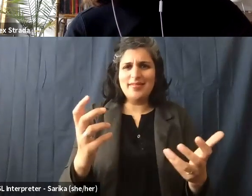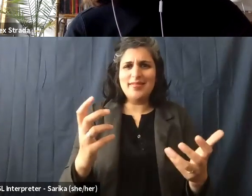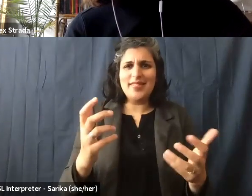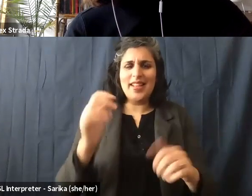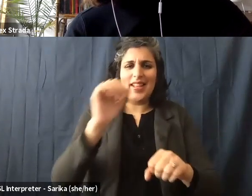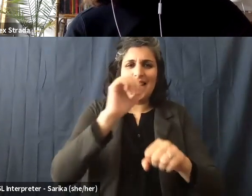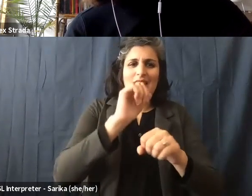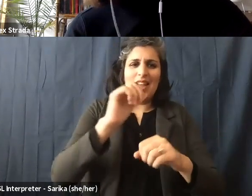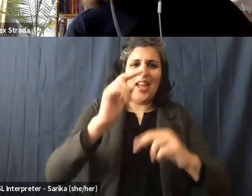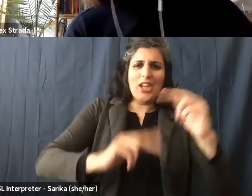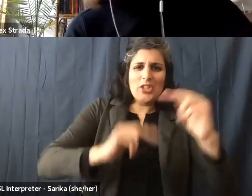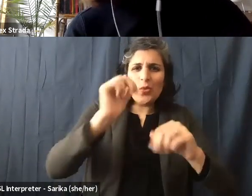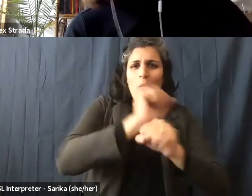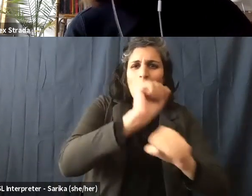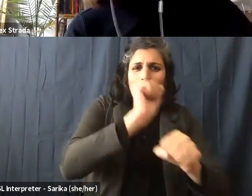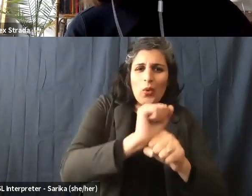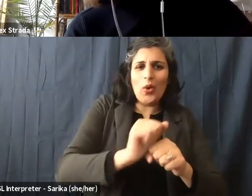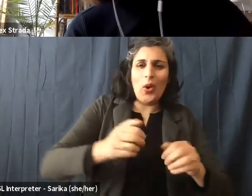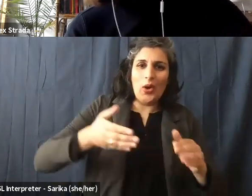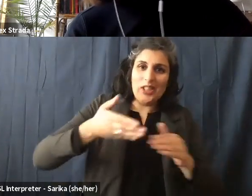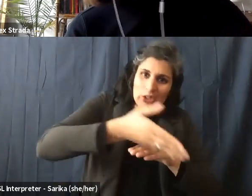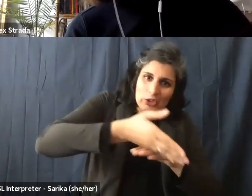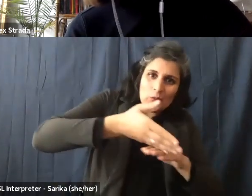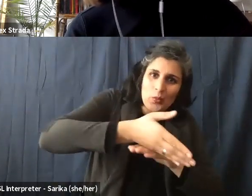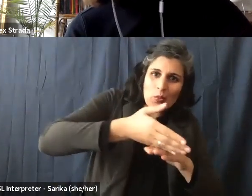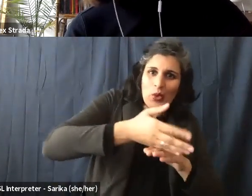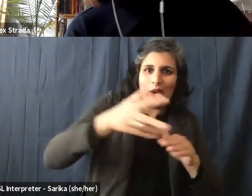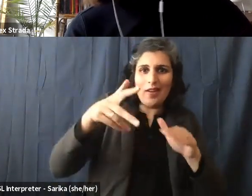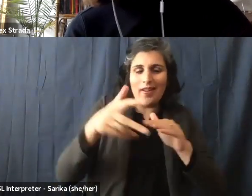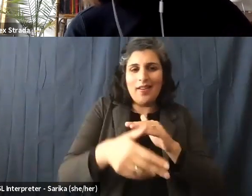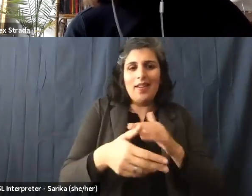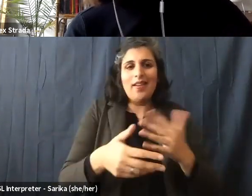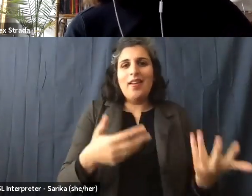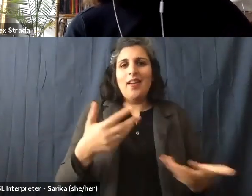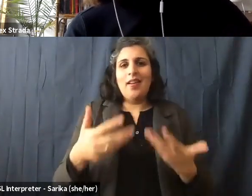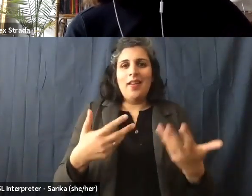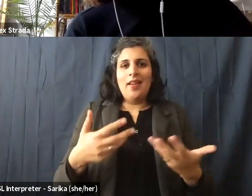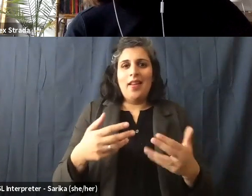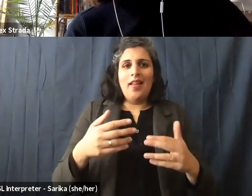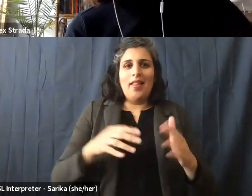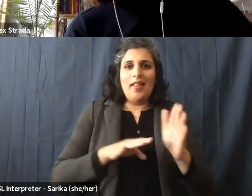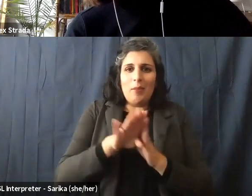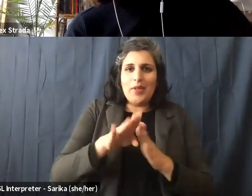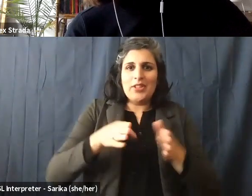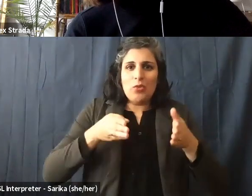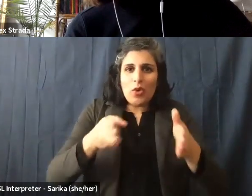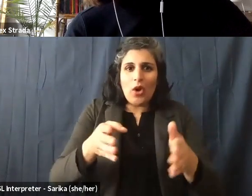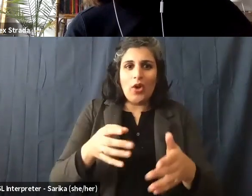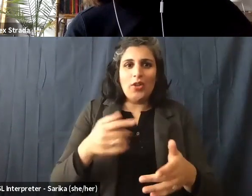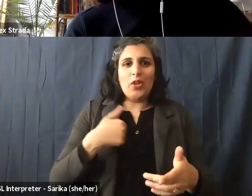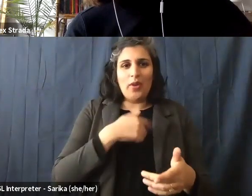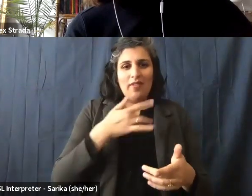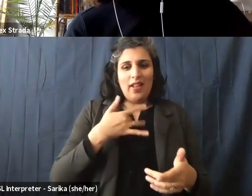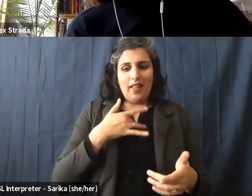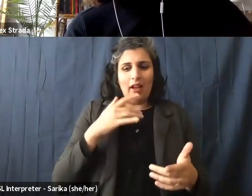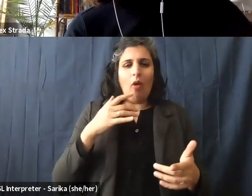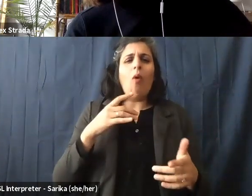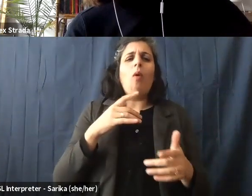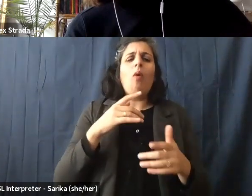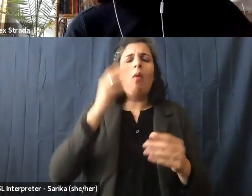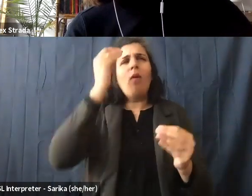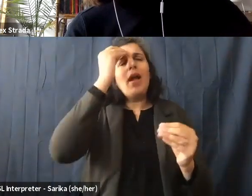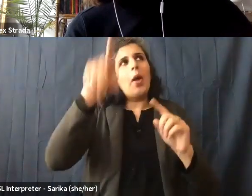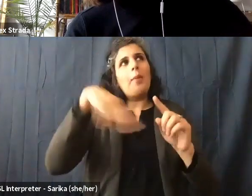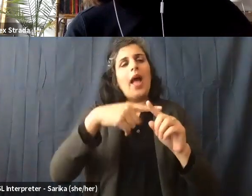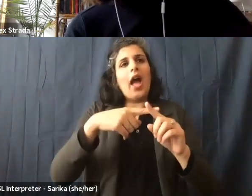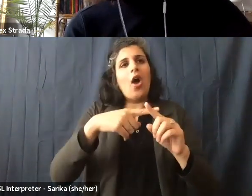like chopping wood because of building roads. And we felt like if we think about these as infrastructures almost, if this